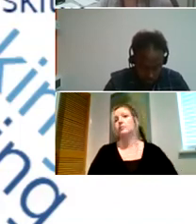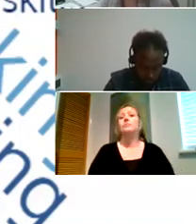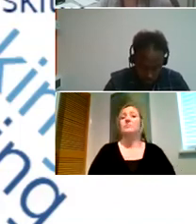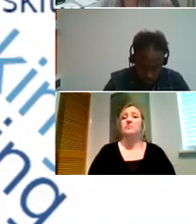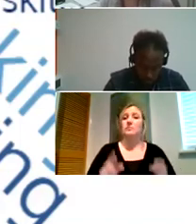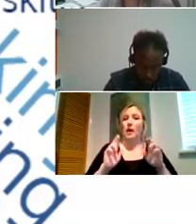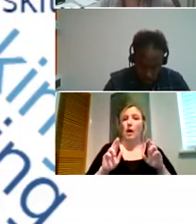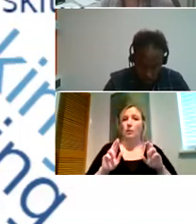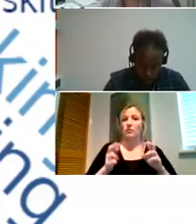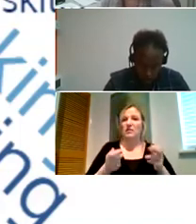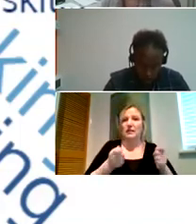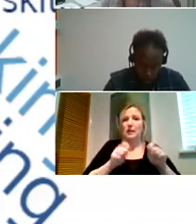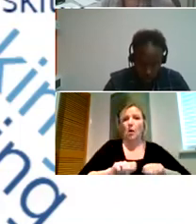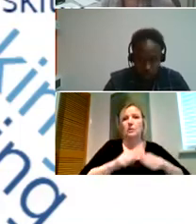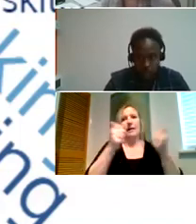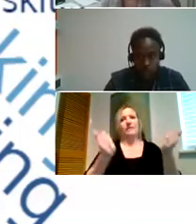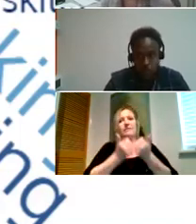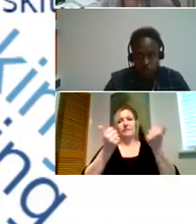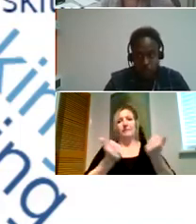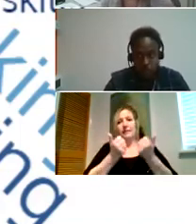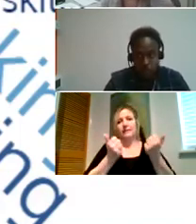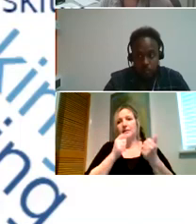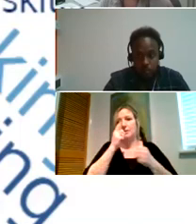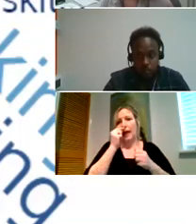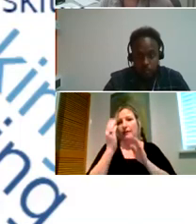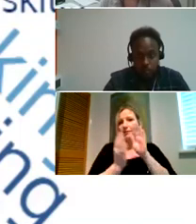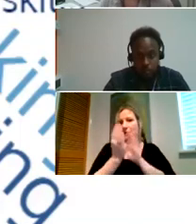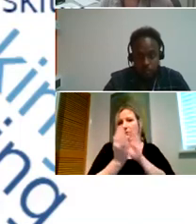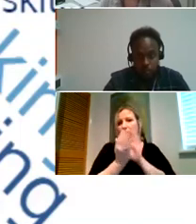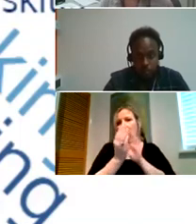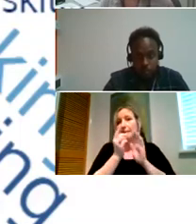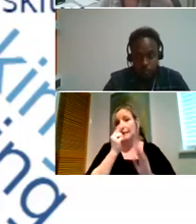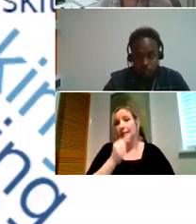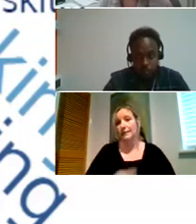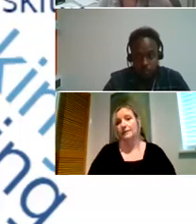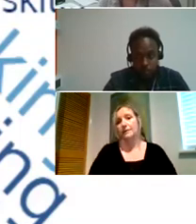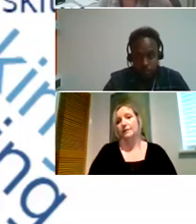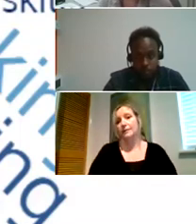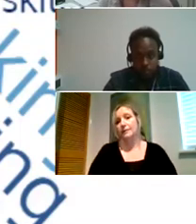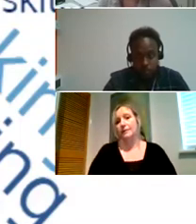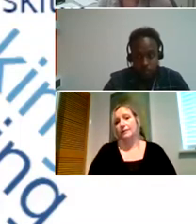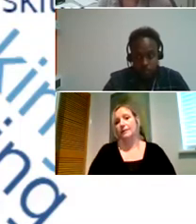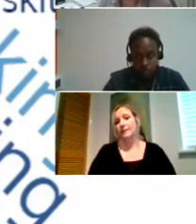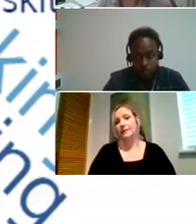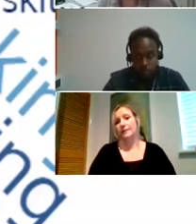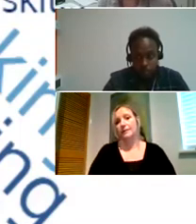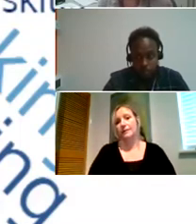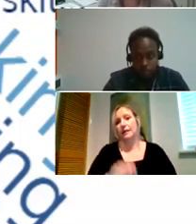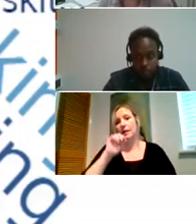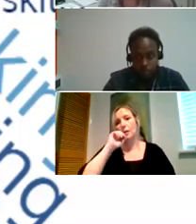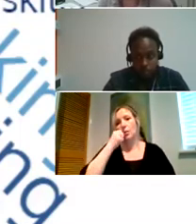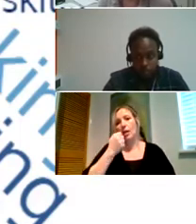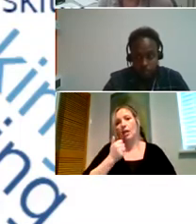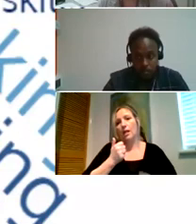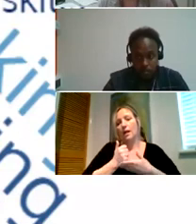to see you face to face, we will be able to link you up on our digital platforms that we